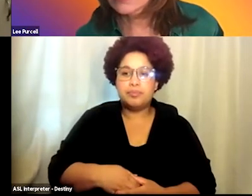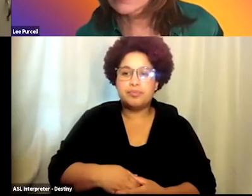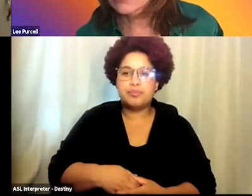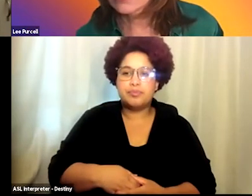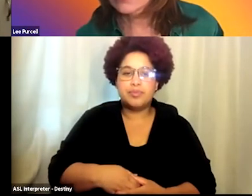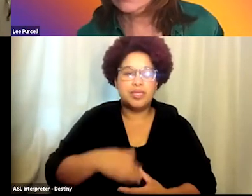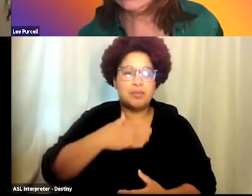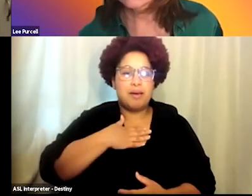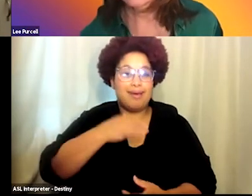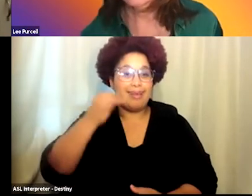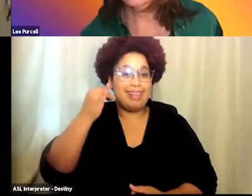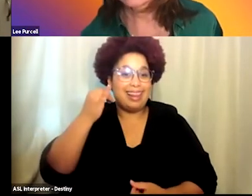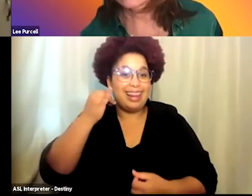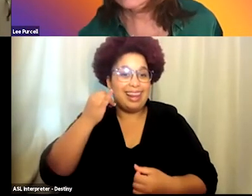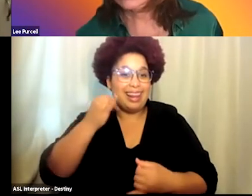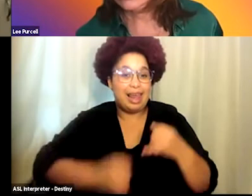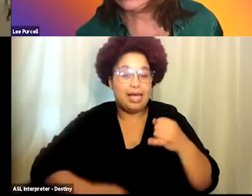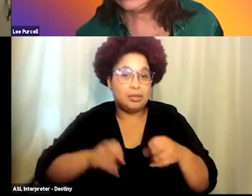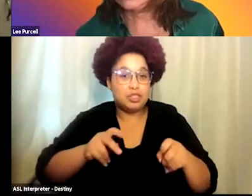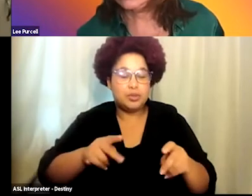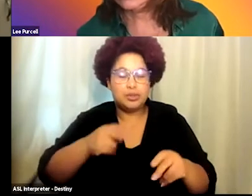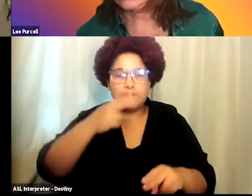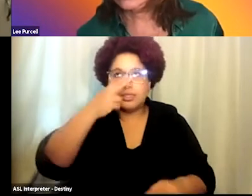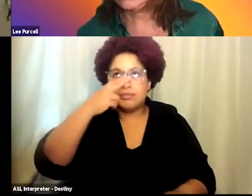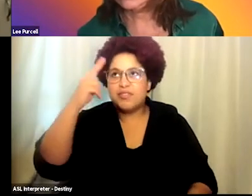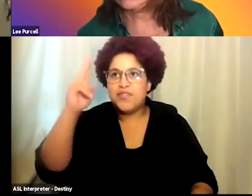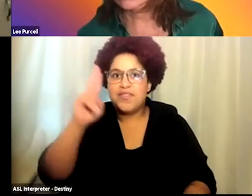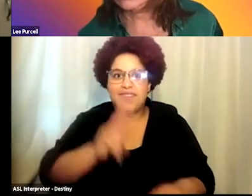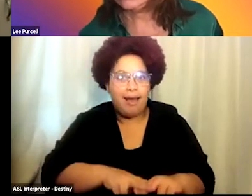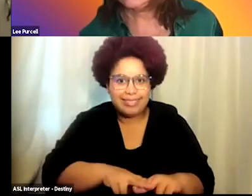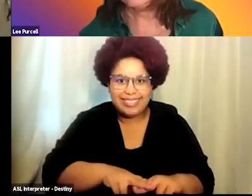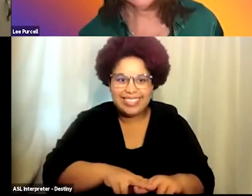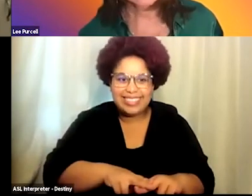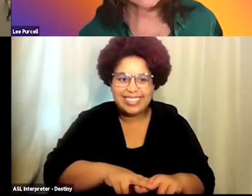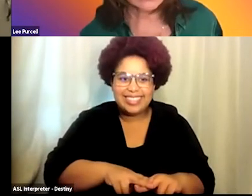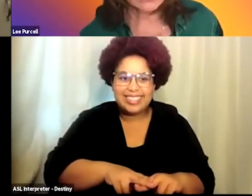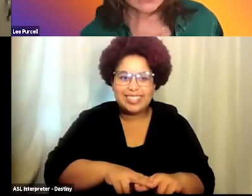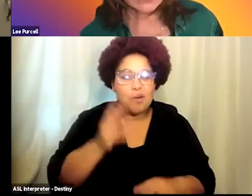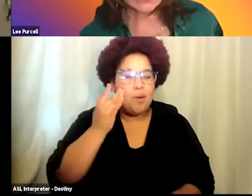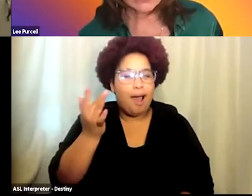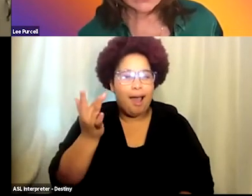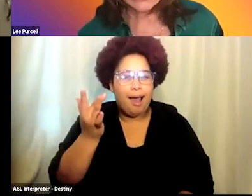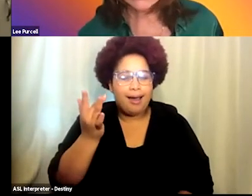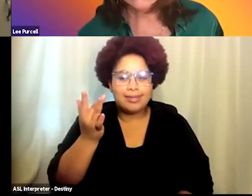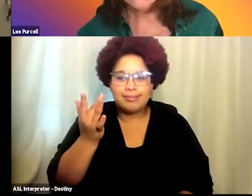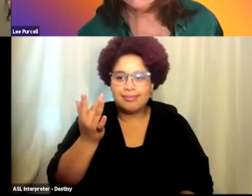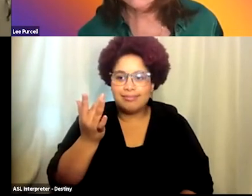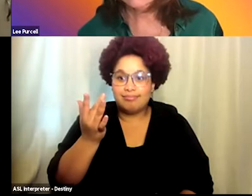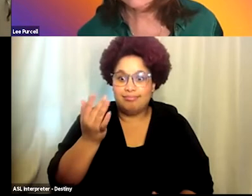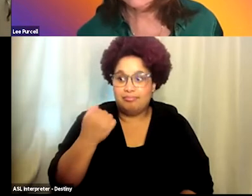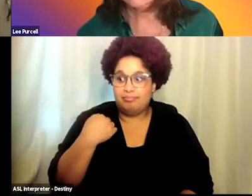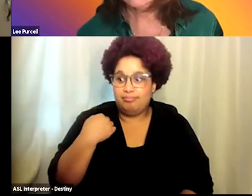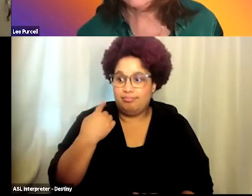my last opportunity was so much fun because it's something that I haven't got to do, well, ever, no